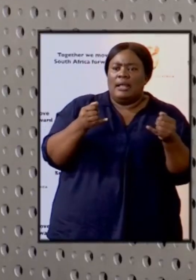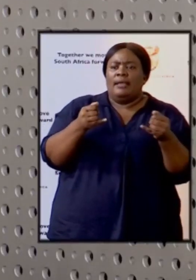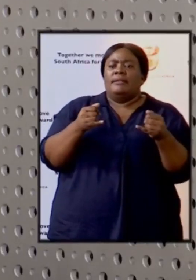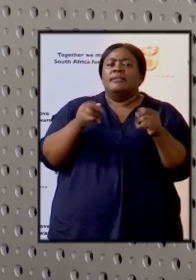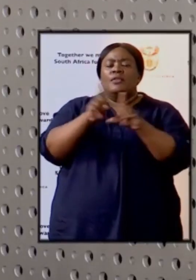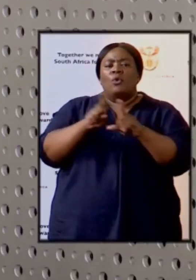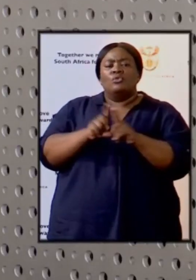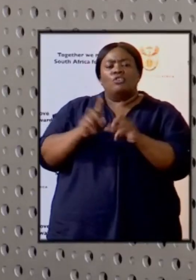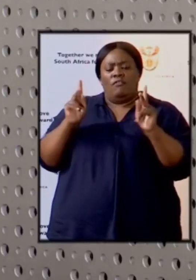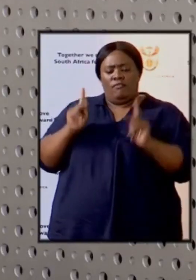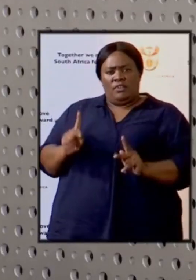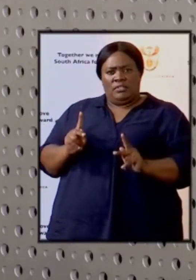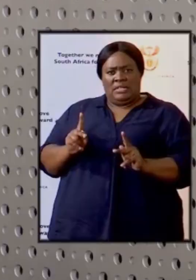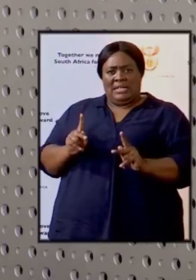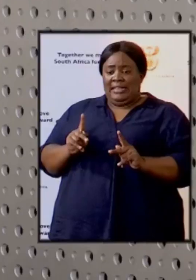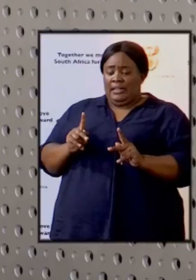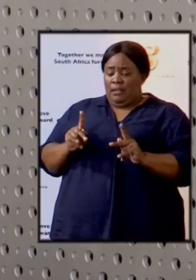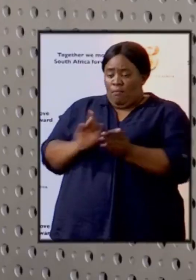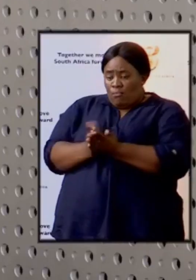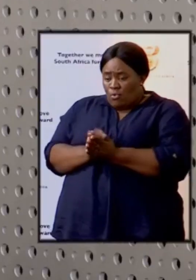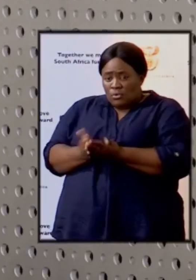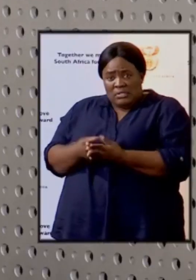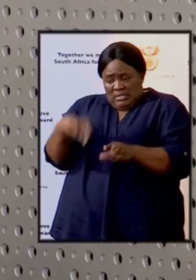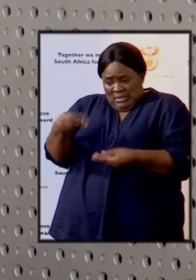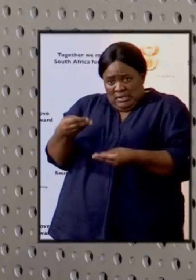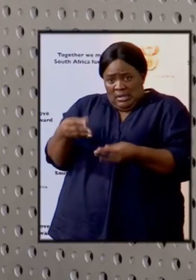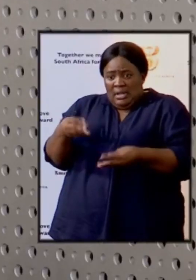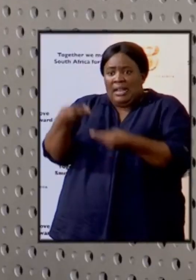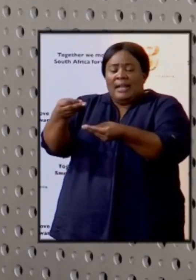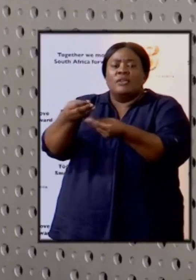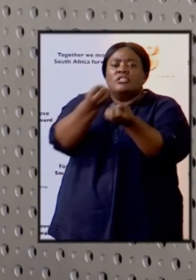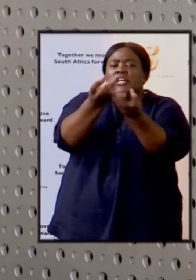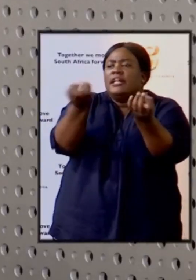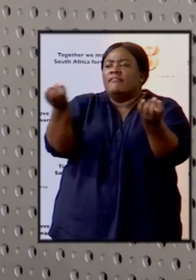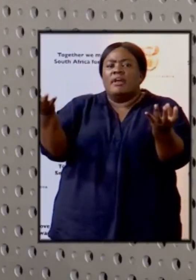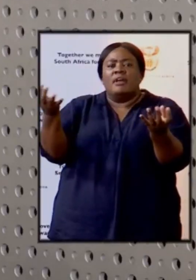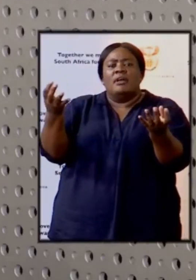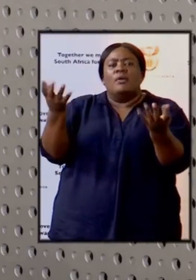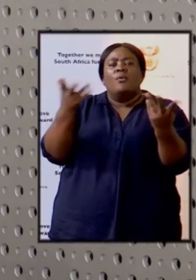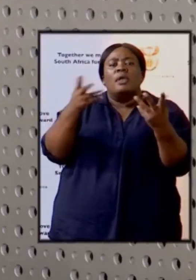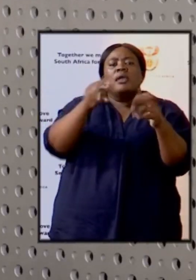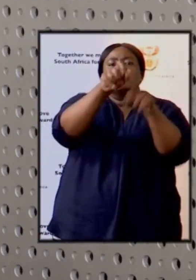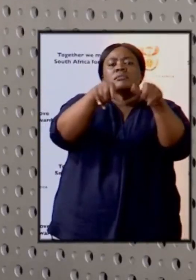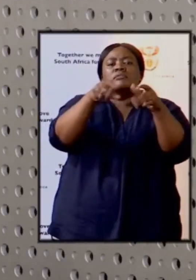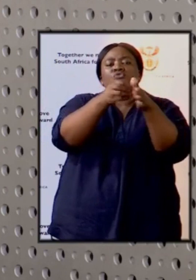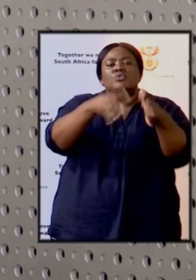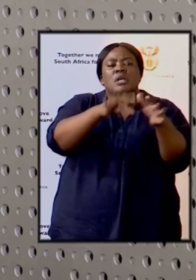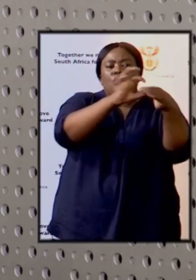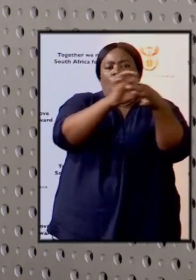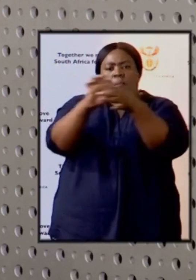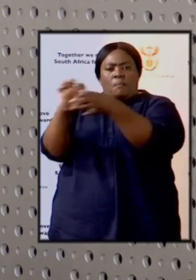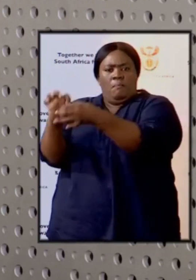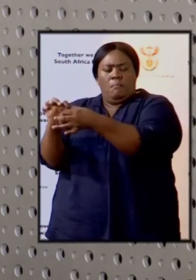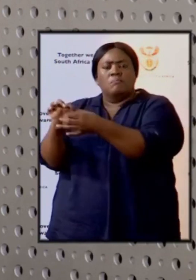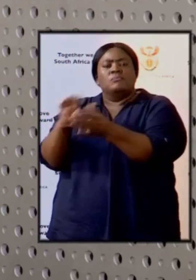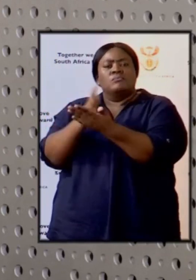physical delivery of learning materials, to provide a reasonable level of academic support to all